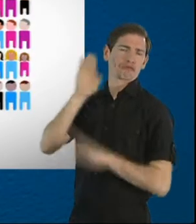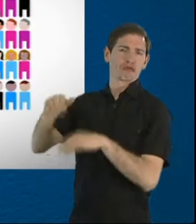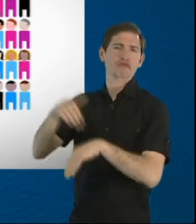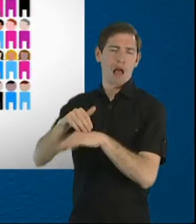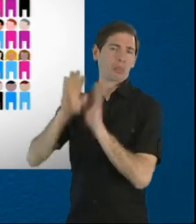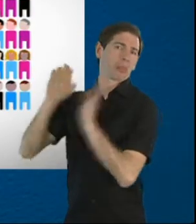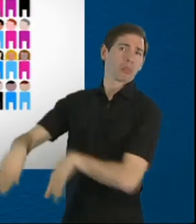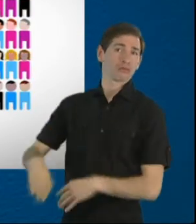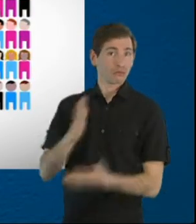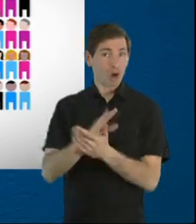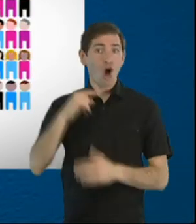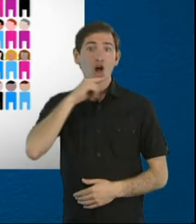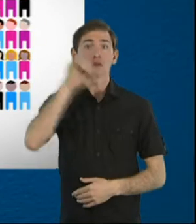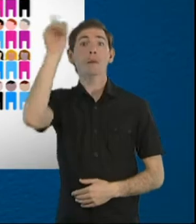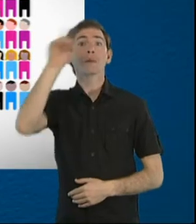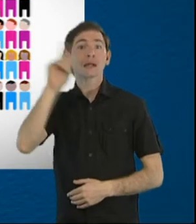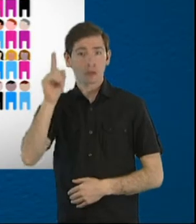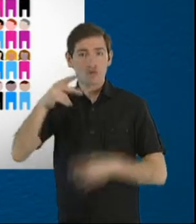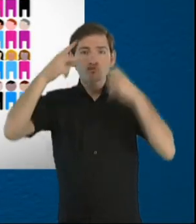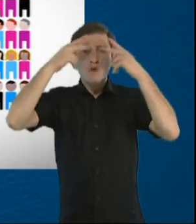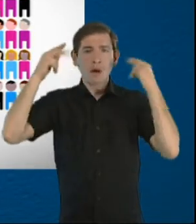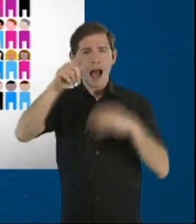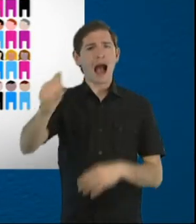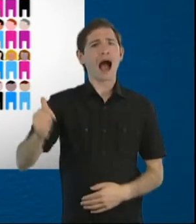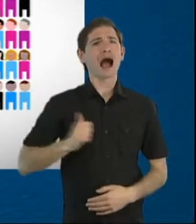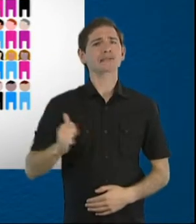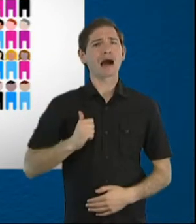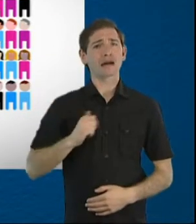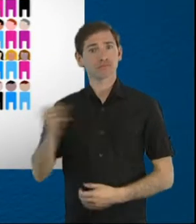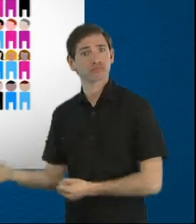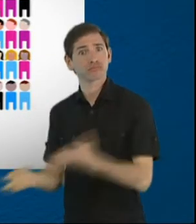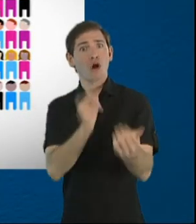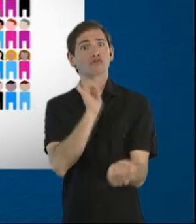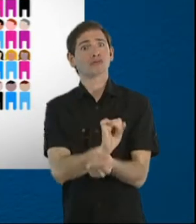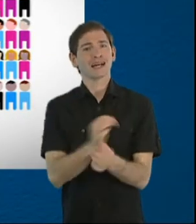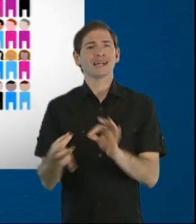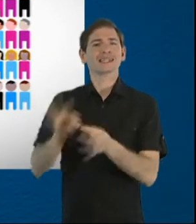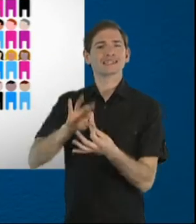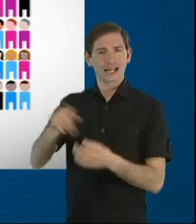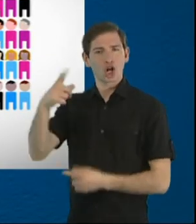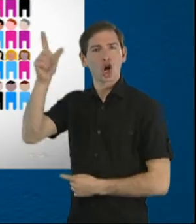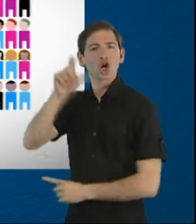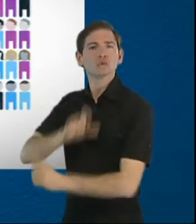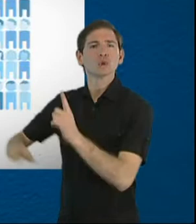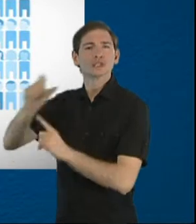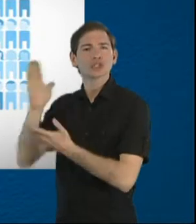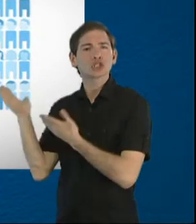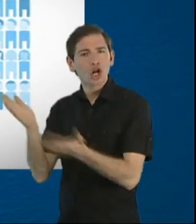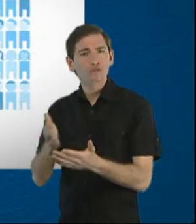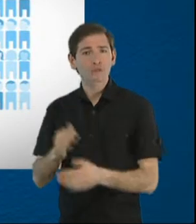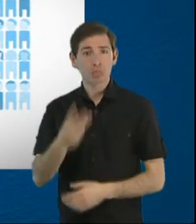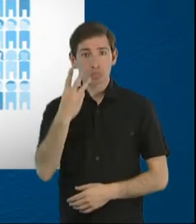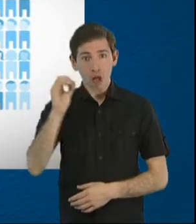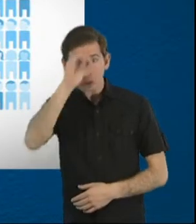robbery. How many of those would you expect to be sent to prison instead of community payback or other court orders?